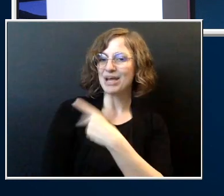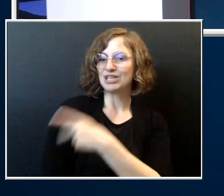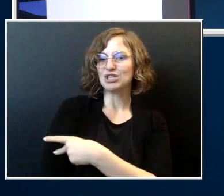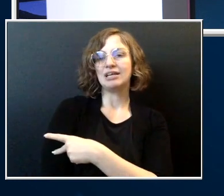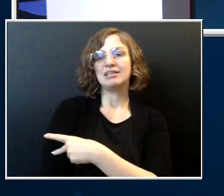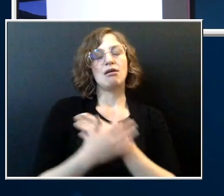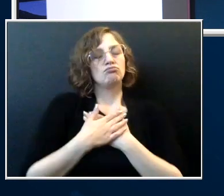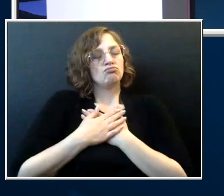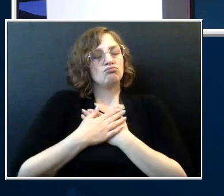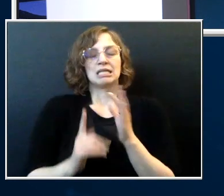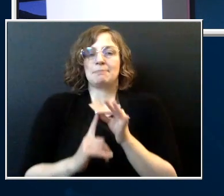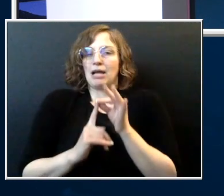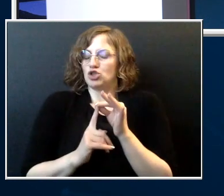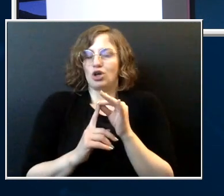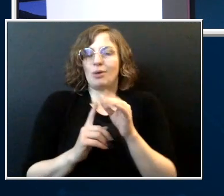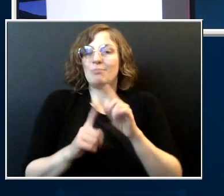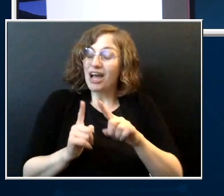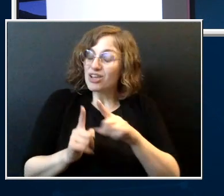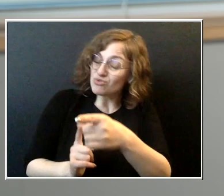Lisa. Tell us about it.